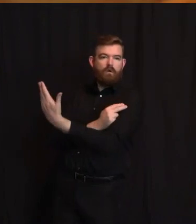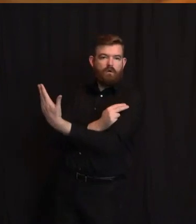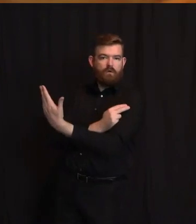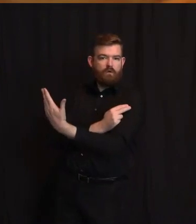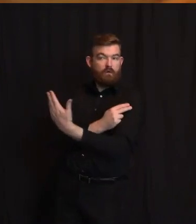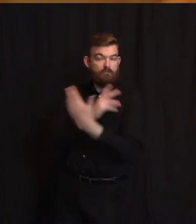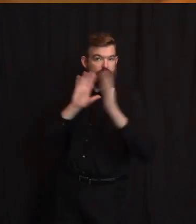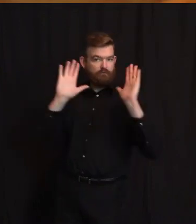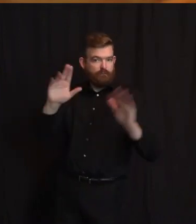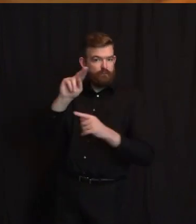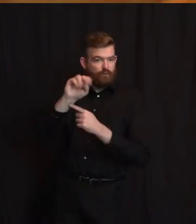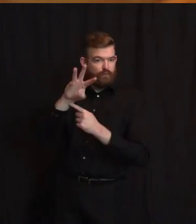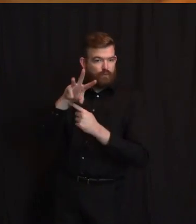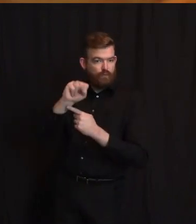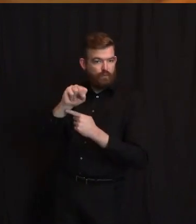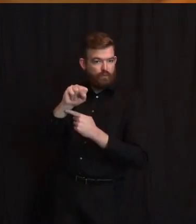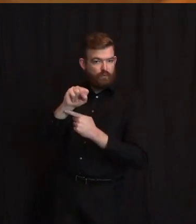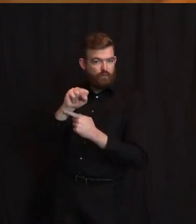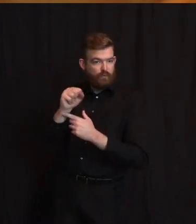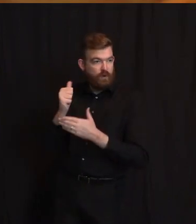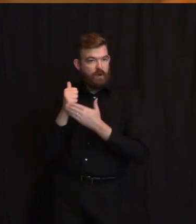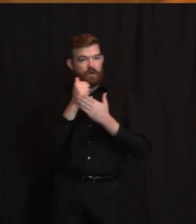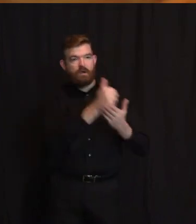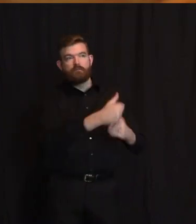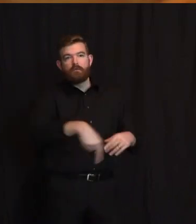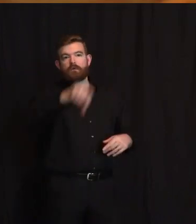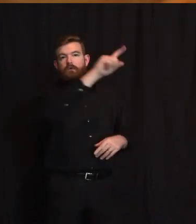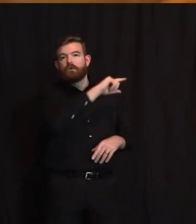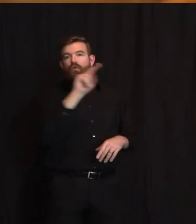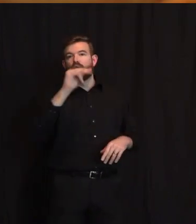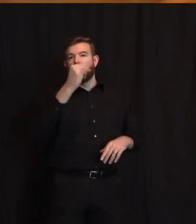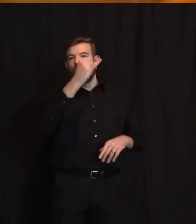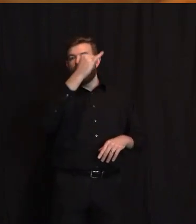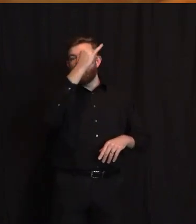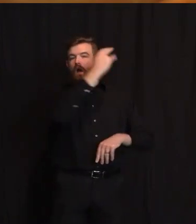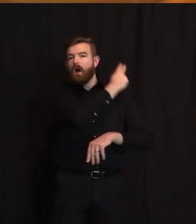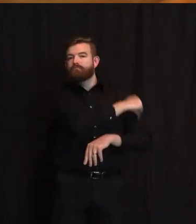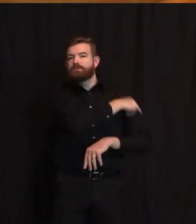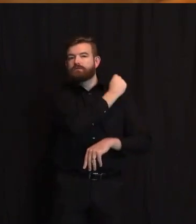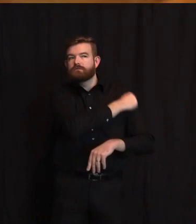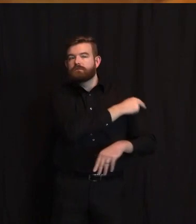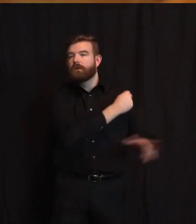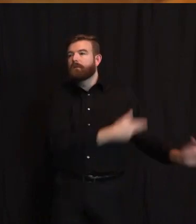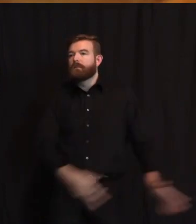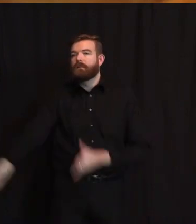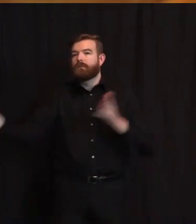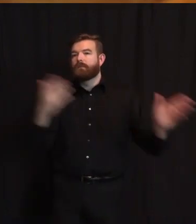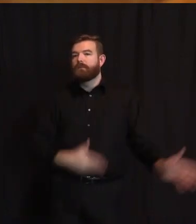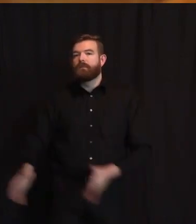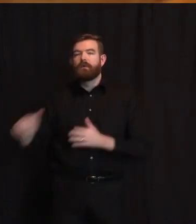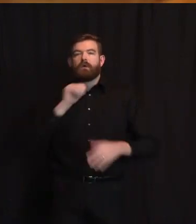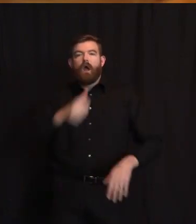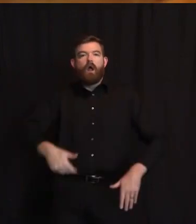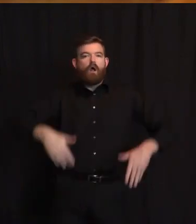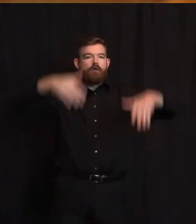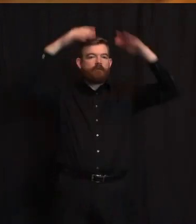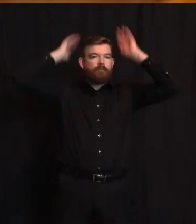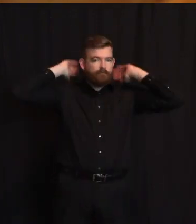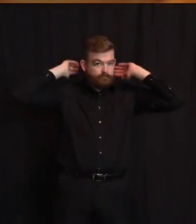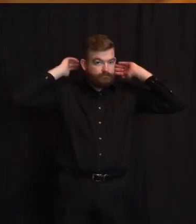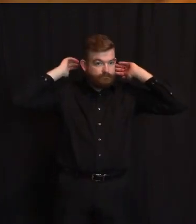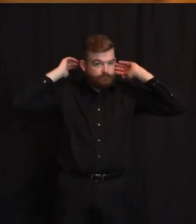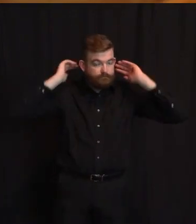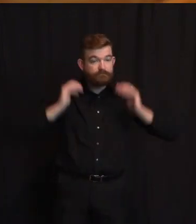those hospitals in the northern part of the state. As I've shared in the past, our nursing homes continue to be a significant